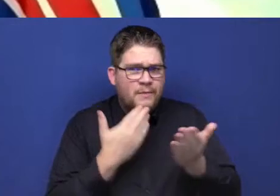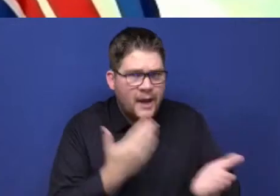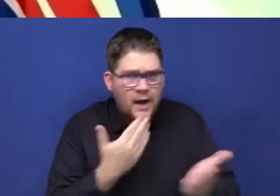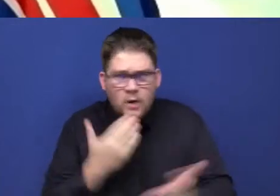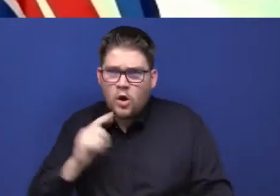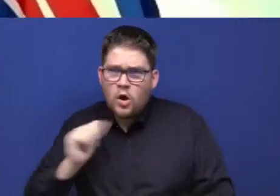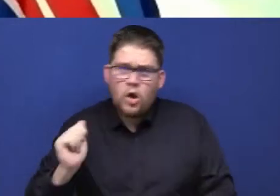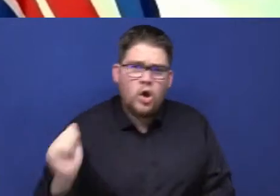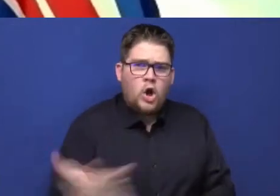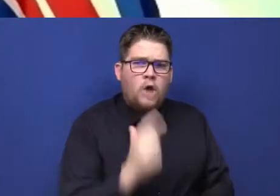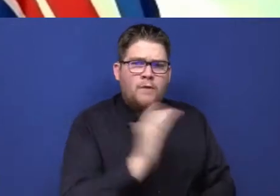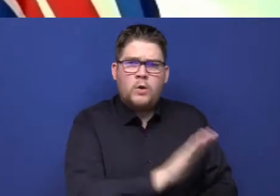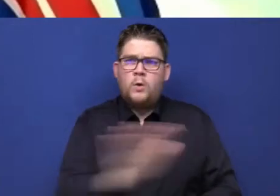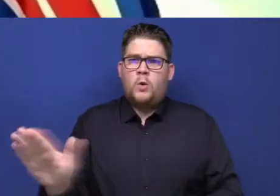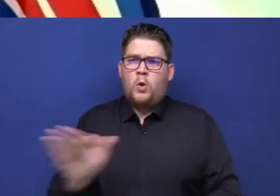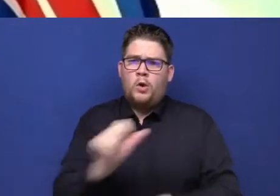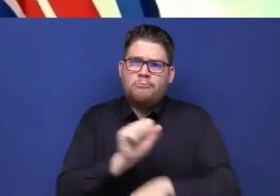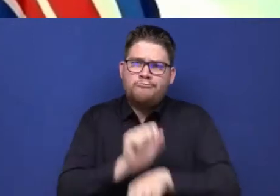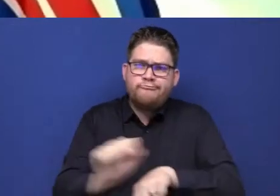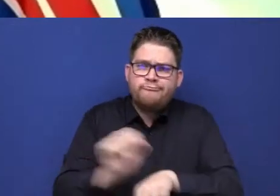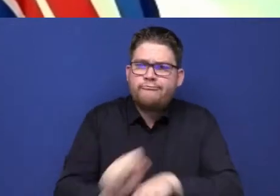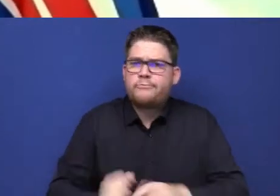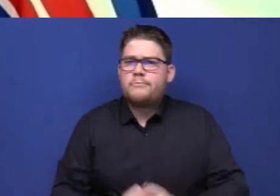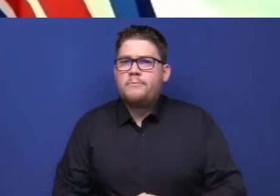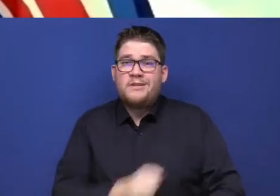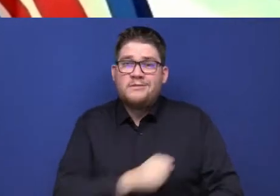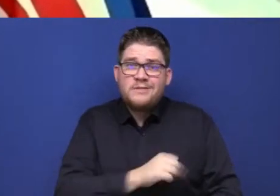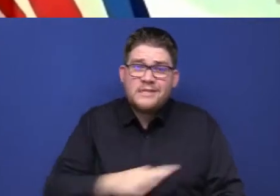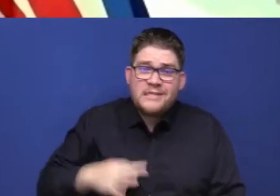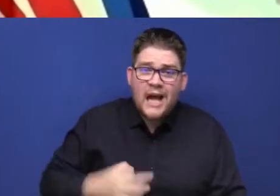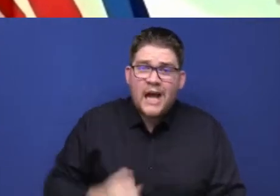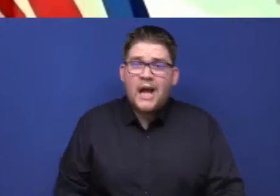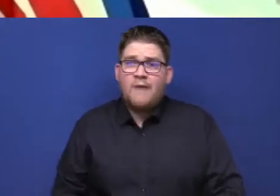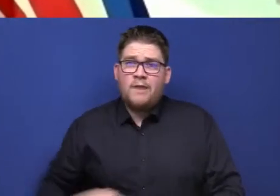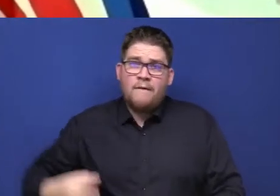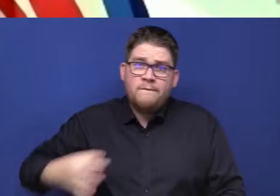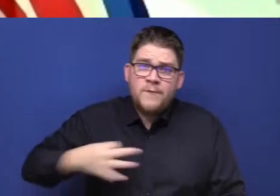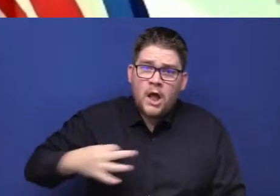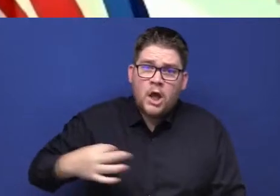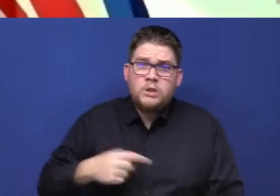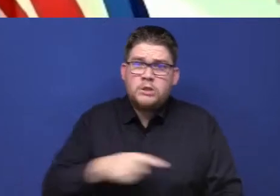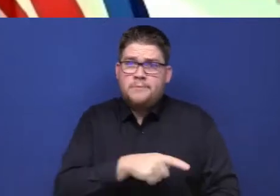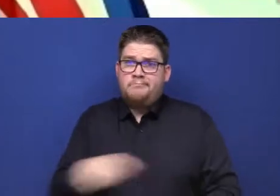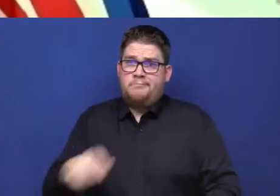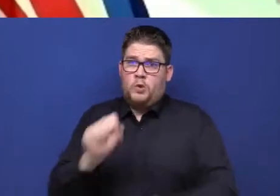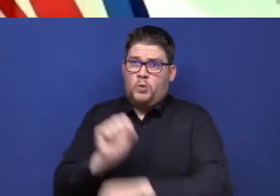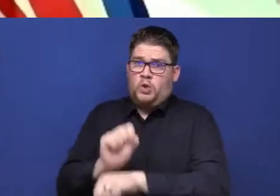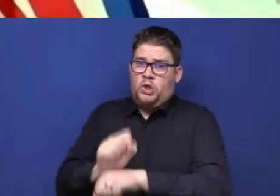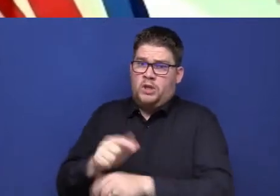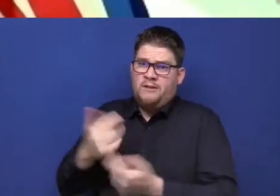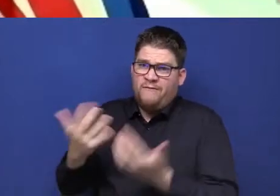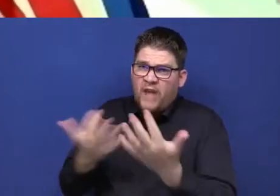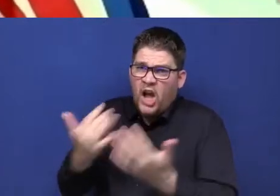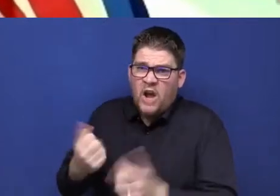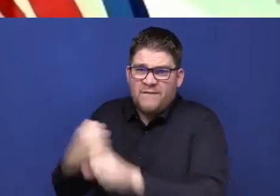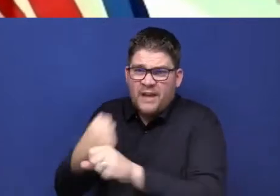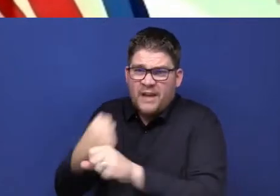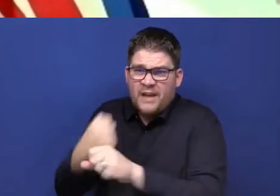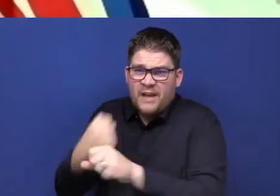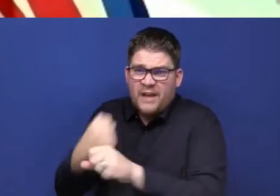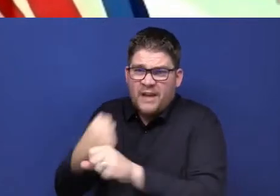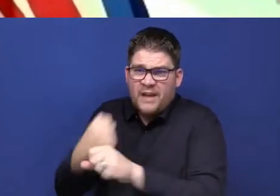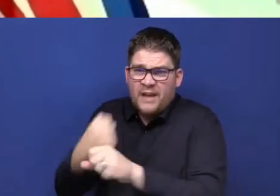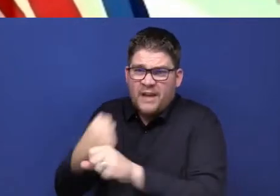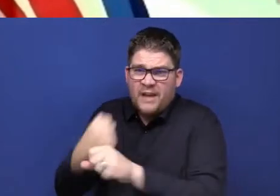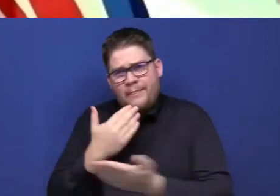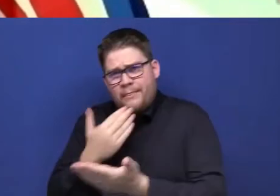reports of British Columbians greeting our firefighters on their shift changes and thanking them for their incredible service. Lastly, to